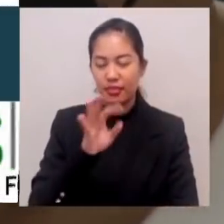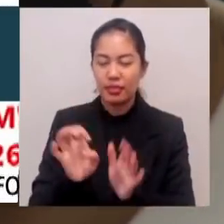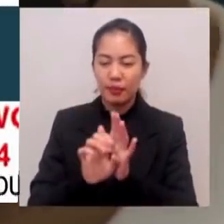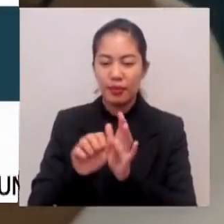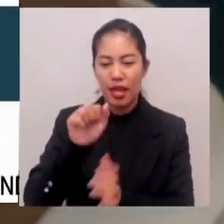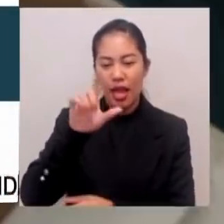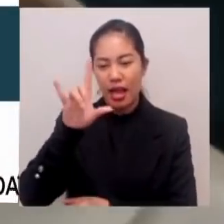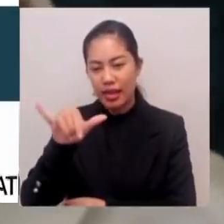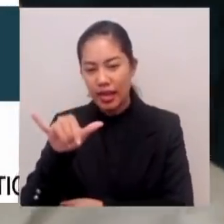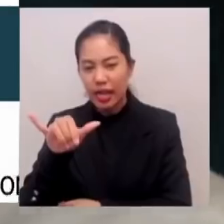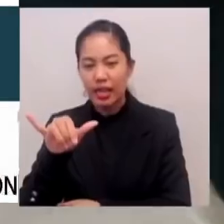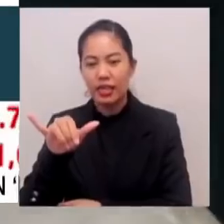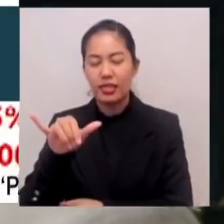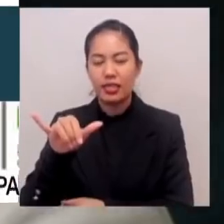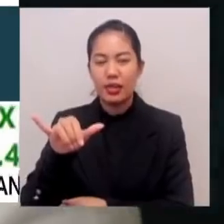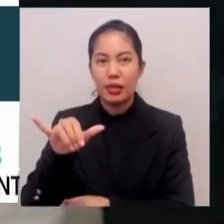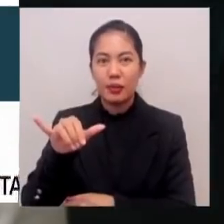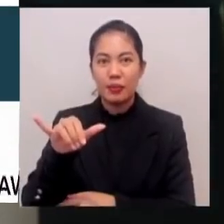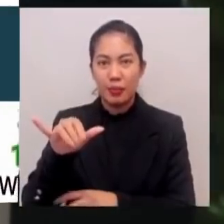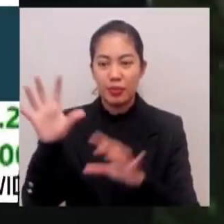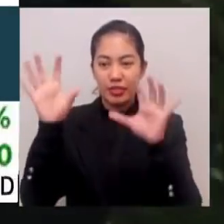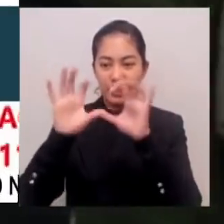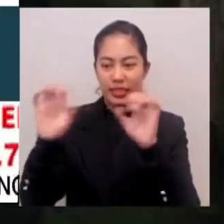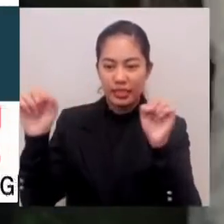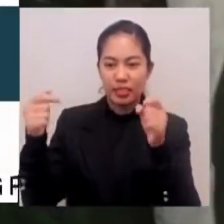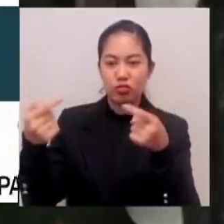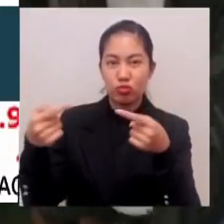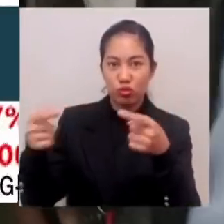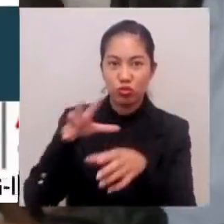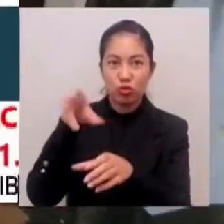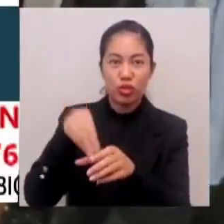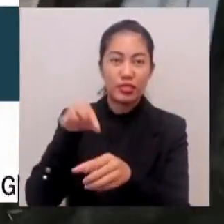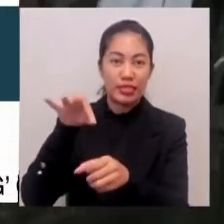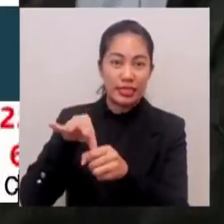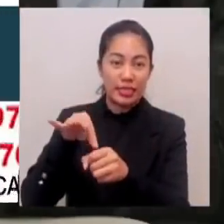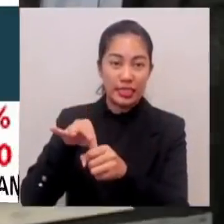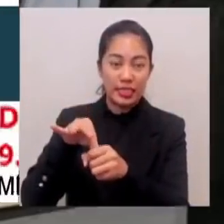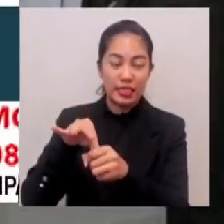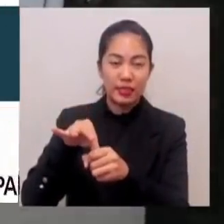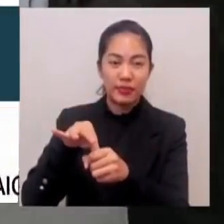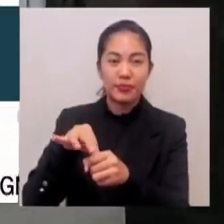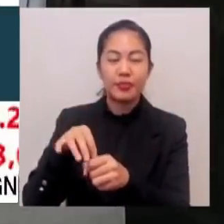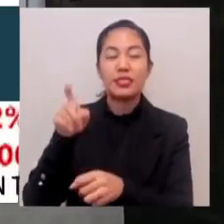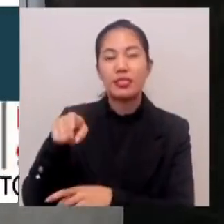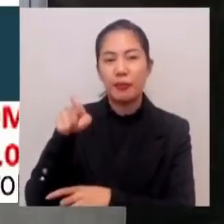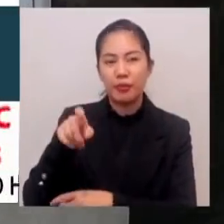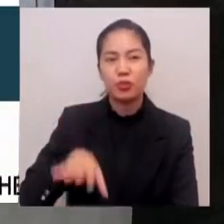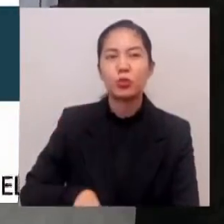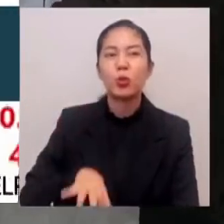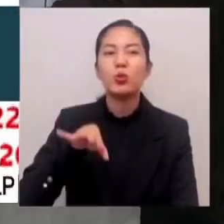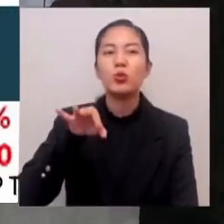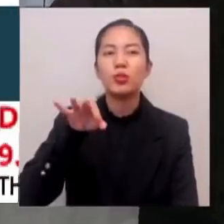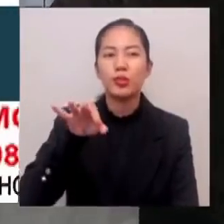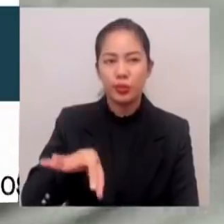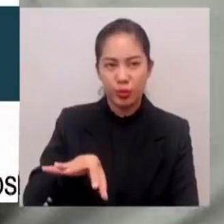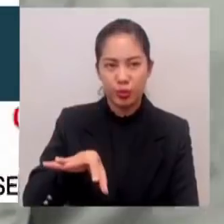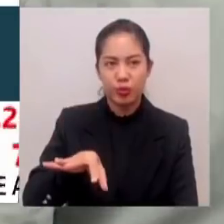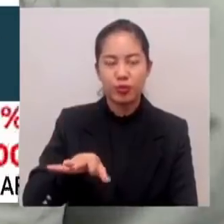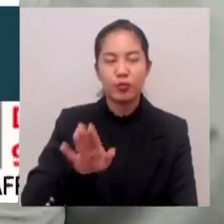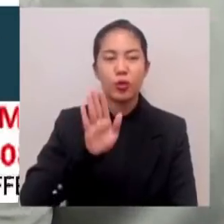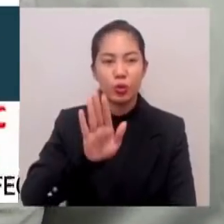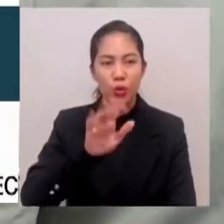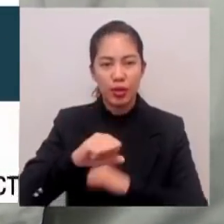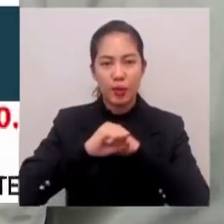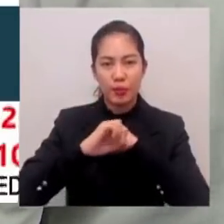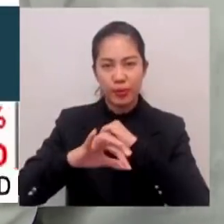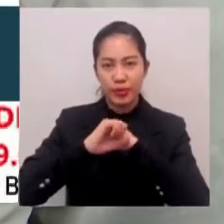the presidential contender should be able to at the very least, no, contribute significantly to the cost of your campaign. Kasi we